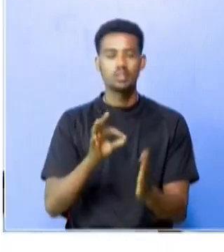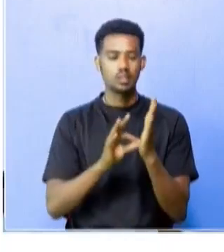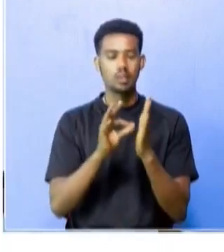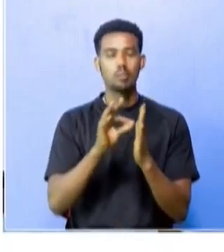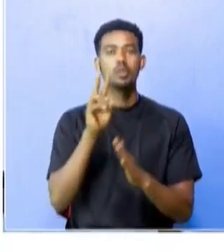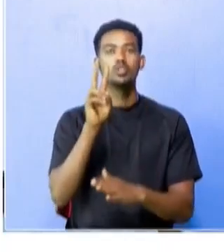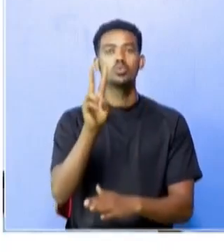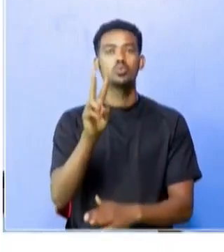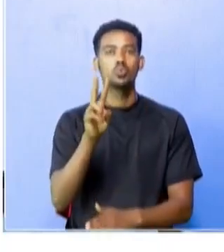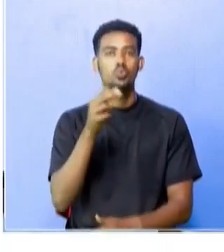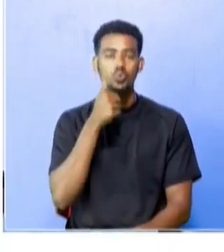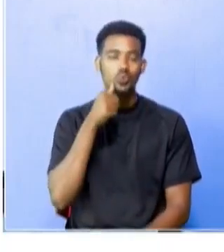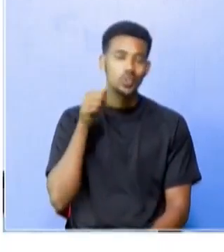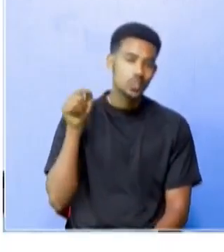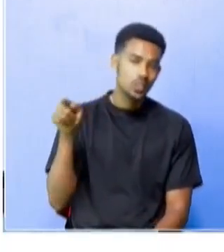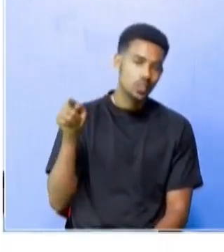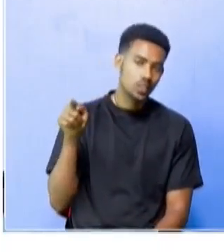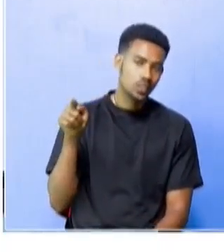She